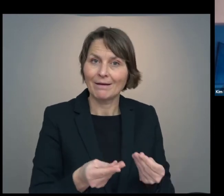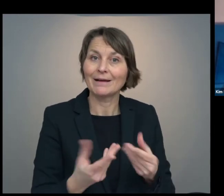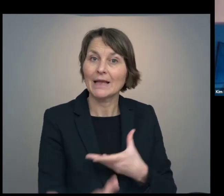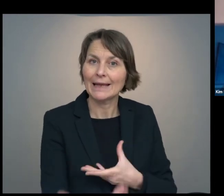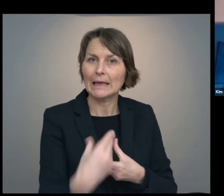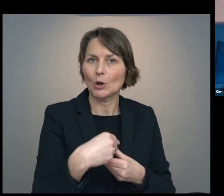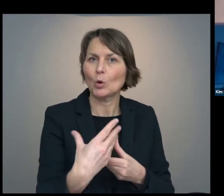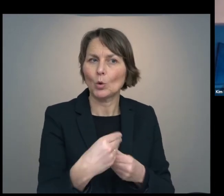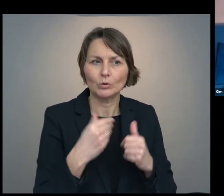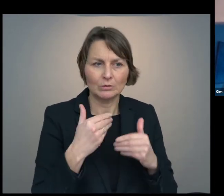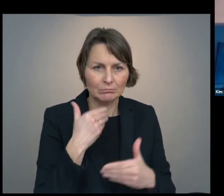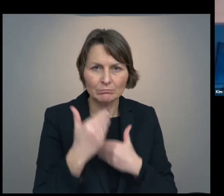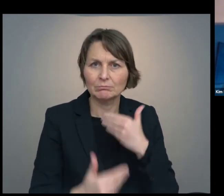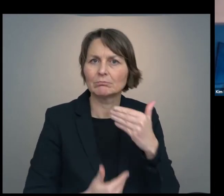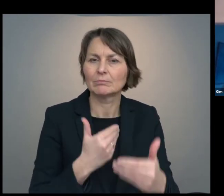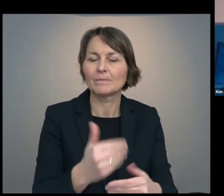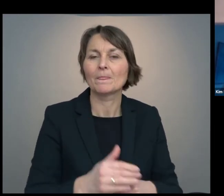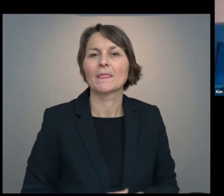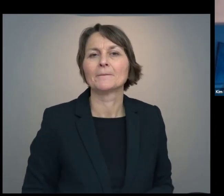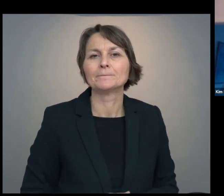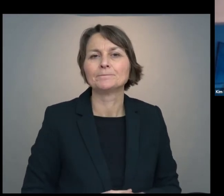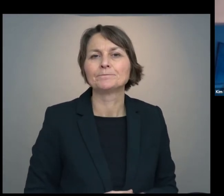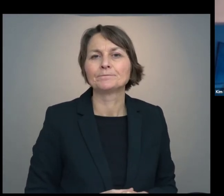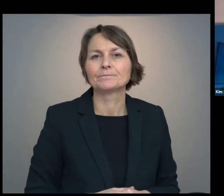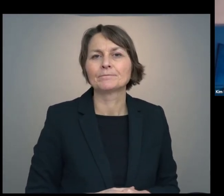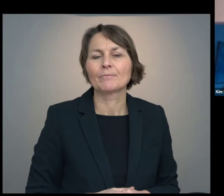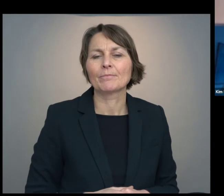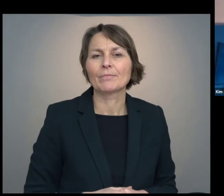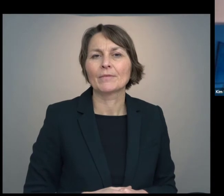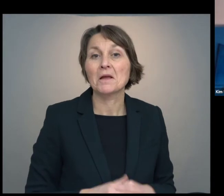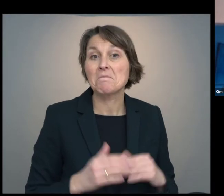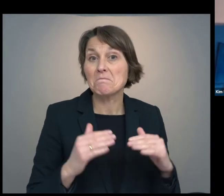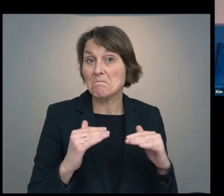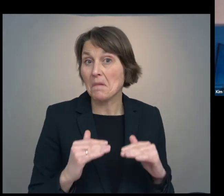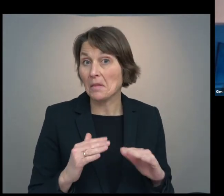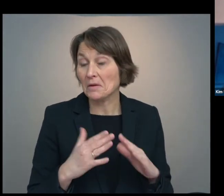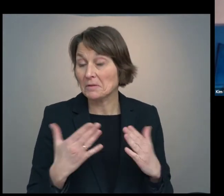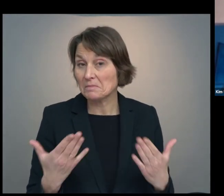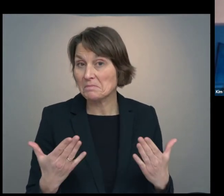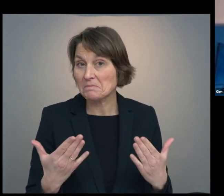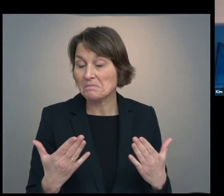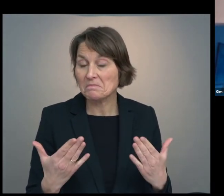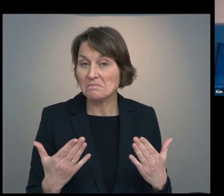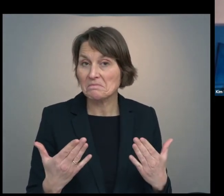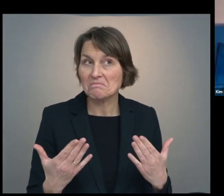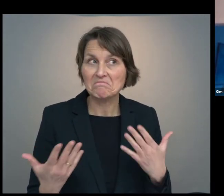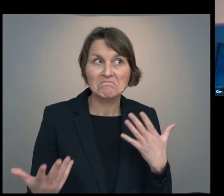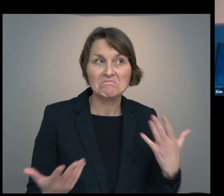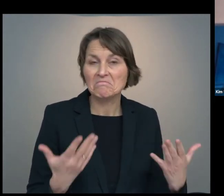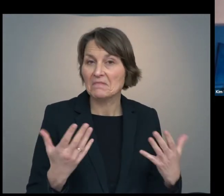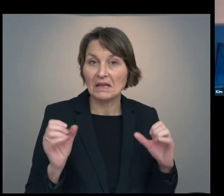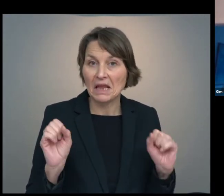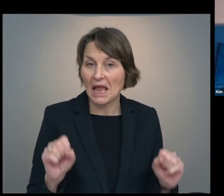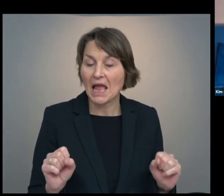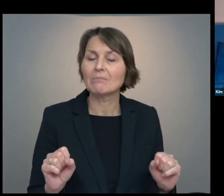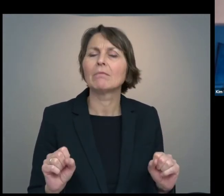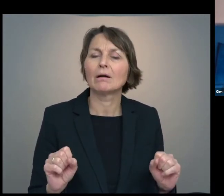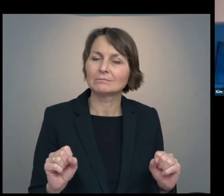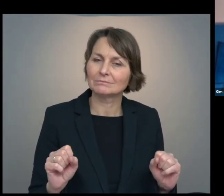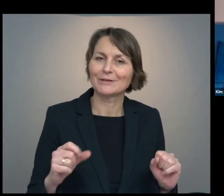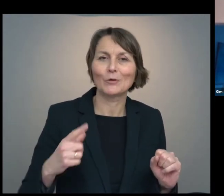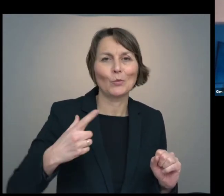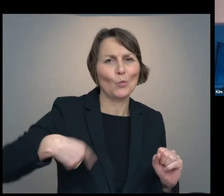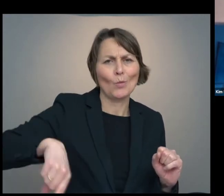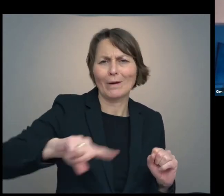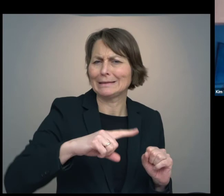delivered to us actually is being included. Other than that, I don't know what else we can